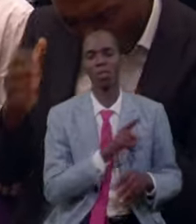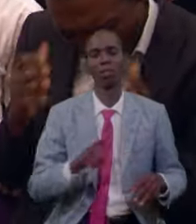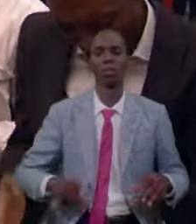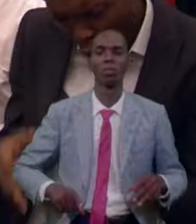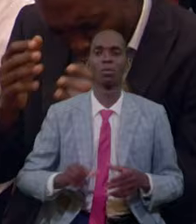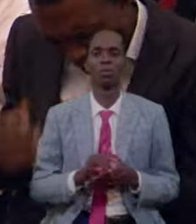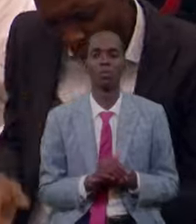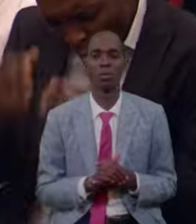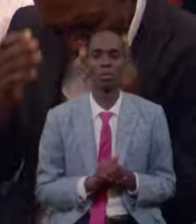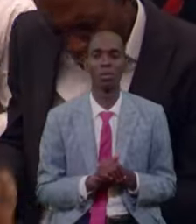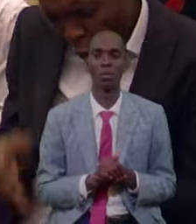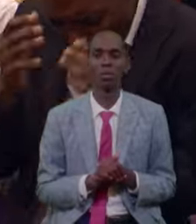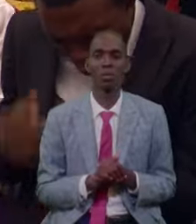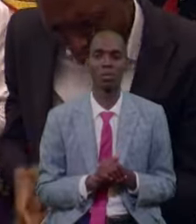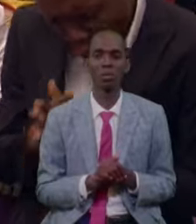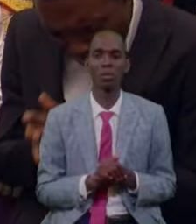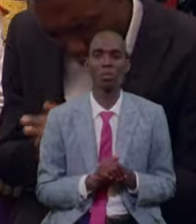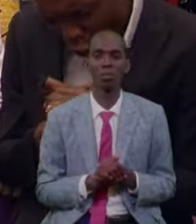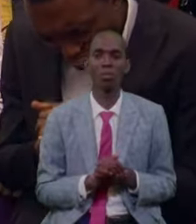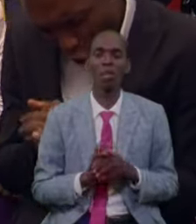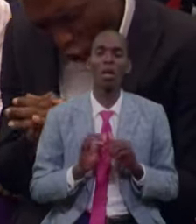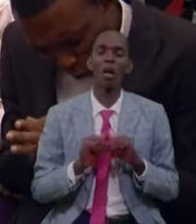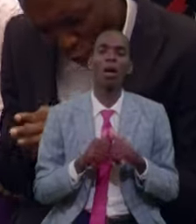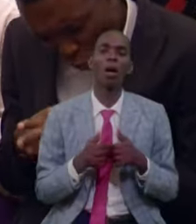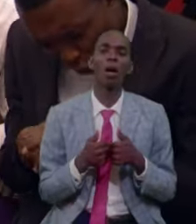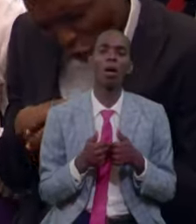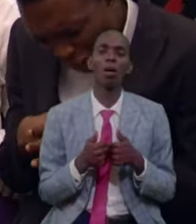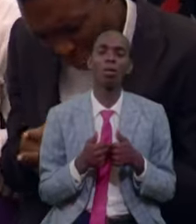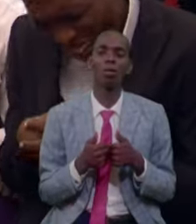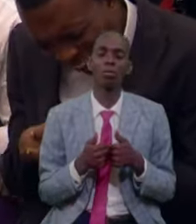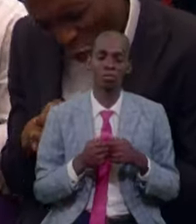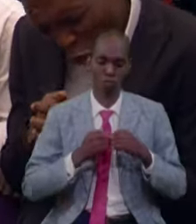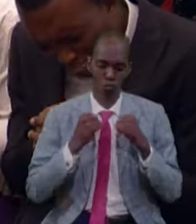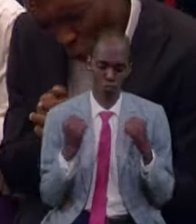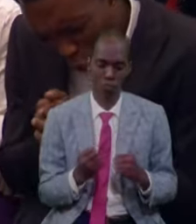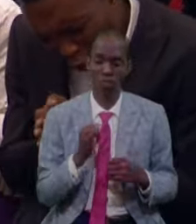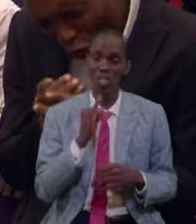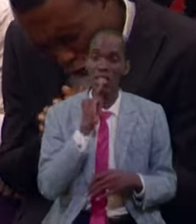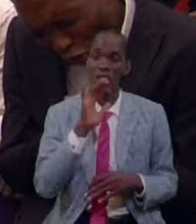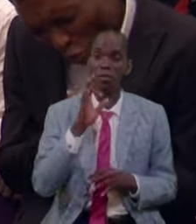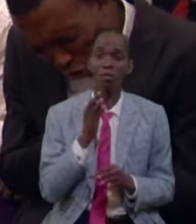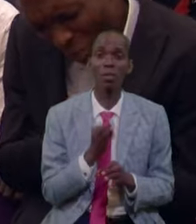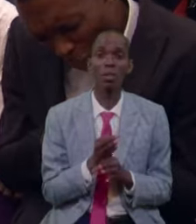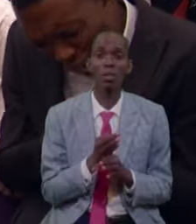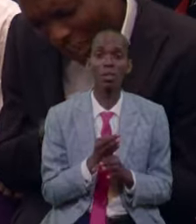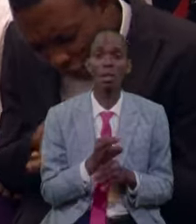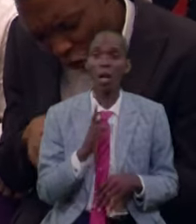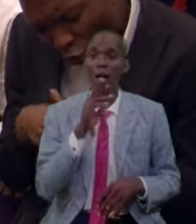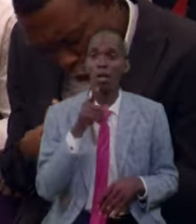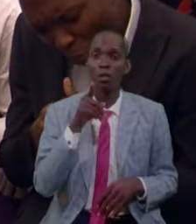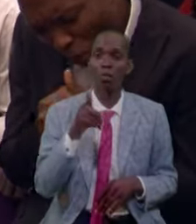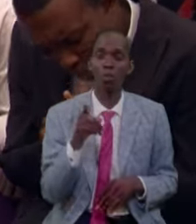How steadfast is your faith? Are you more steadfast